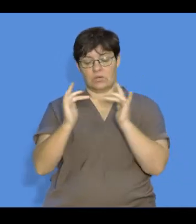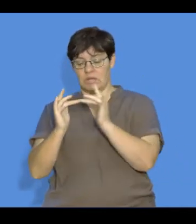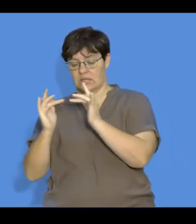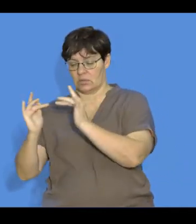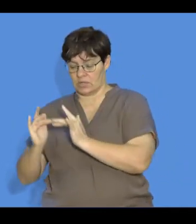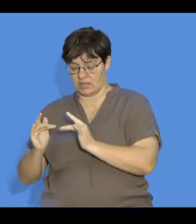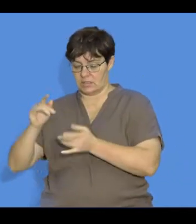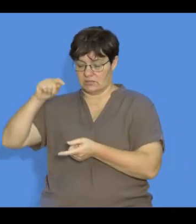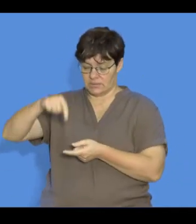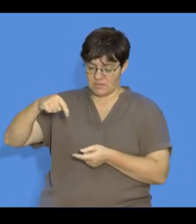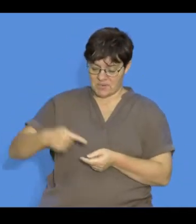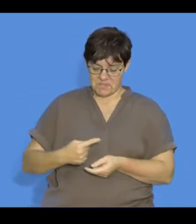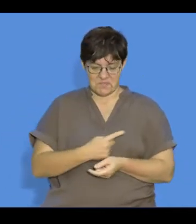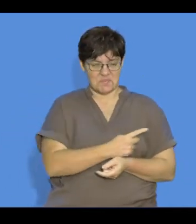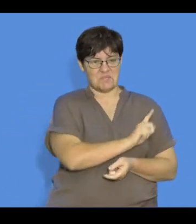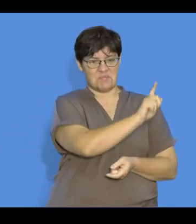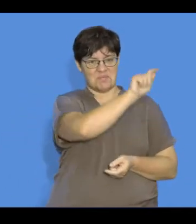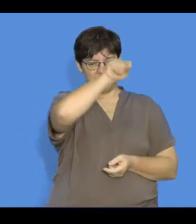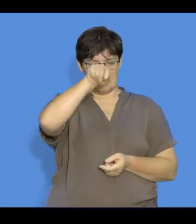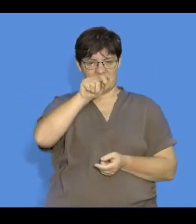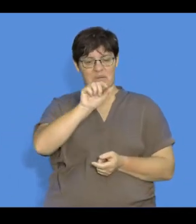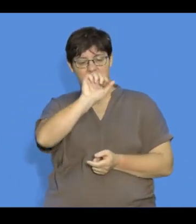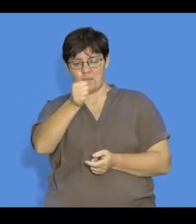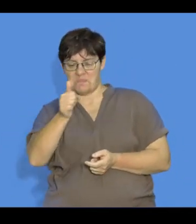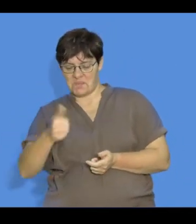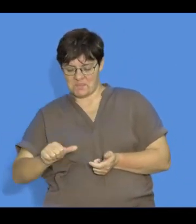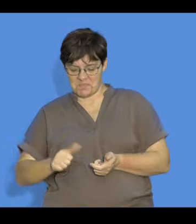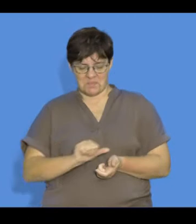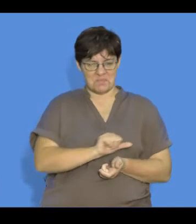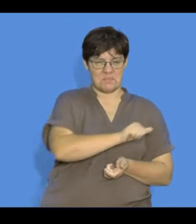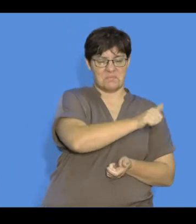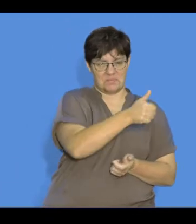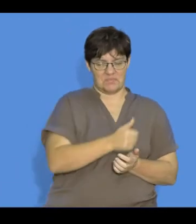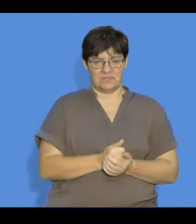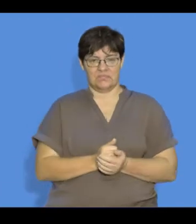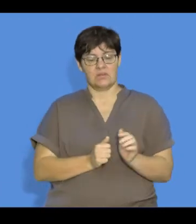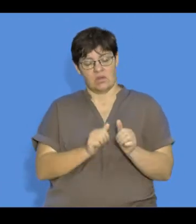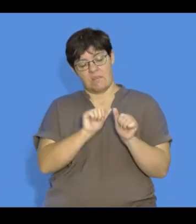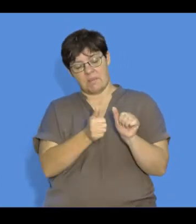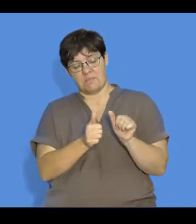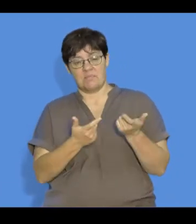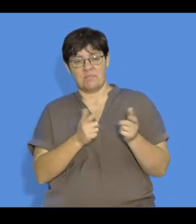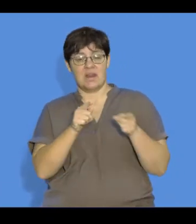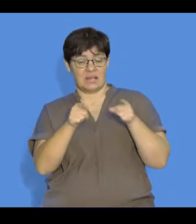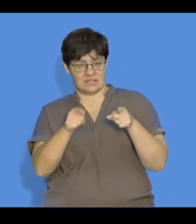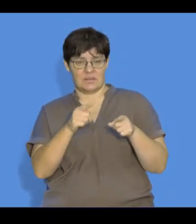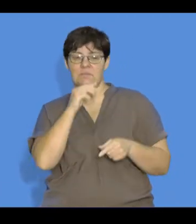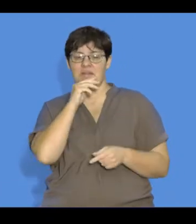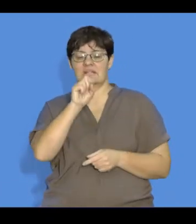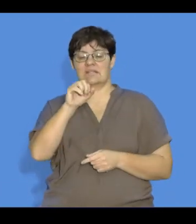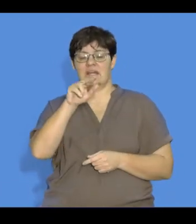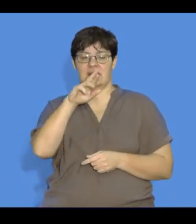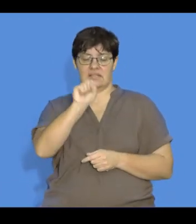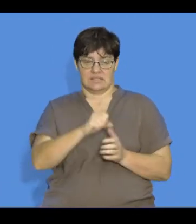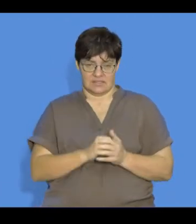exactly you identify a series circuit. So if one component is connected next to each other, then we're saying that it's a